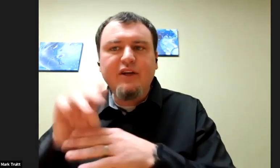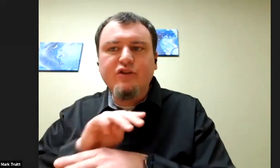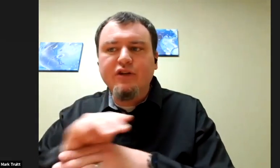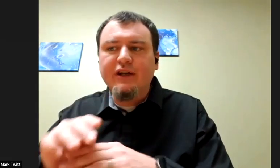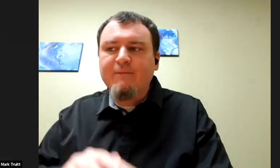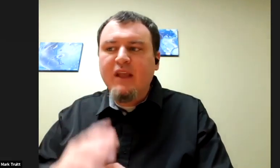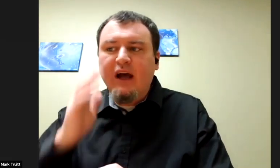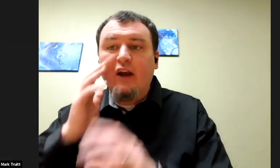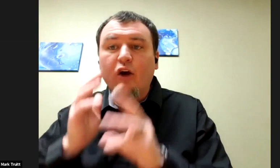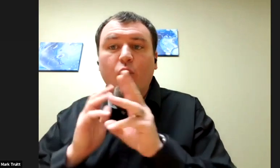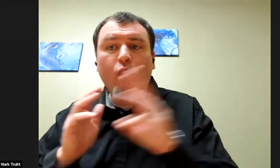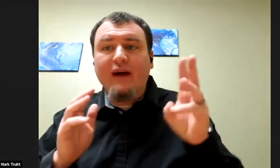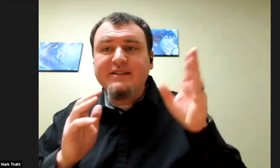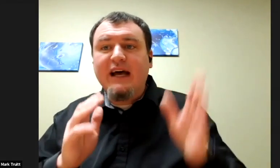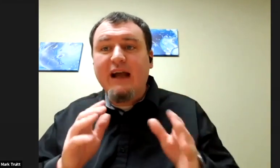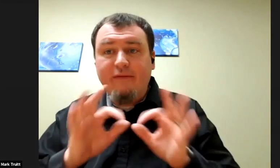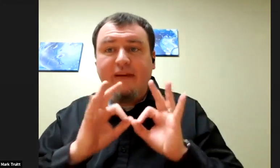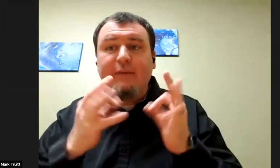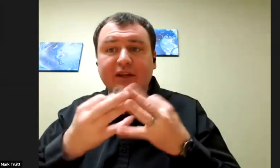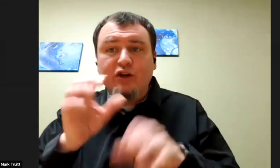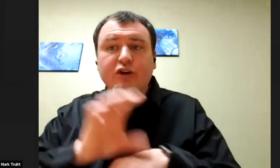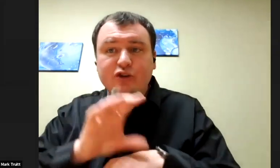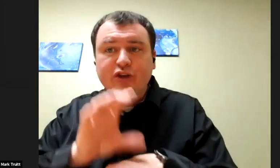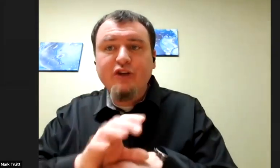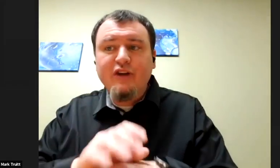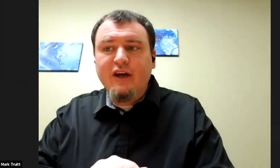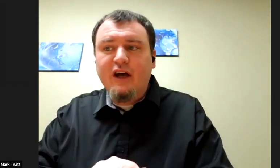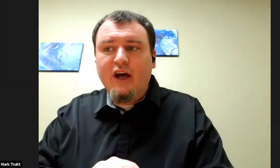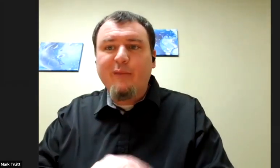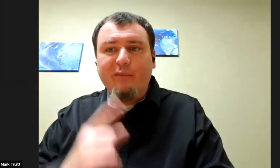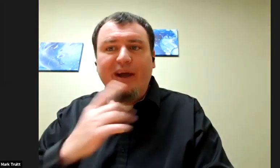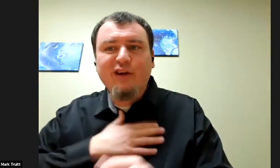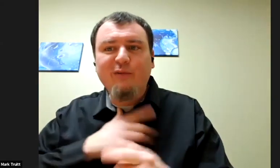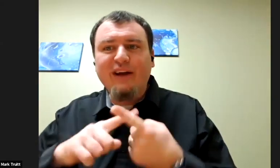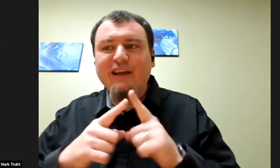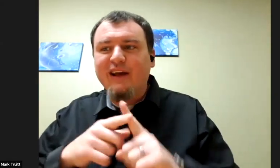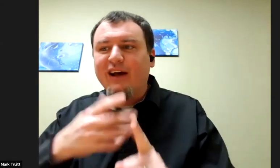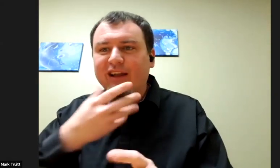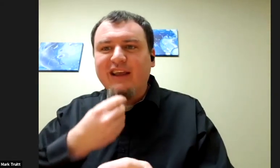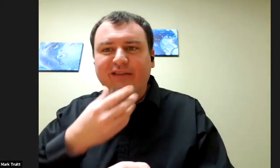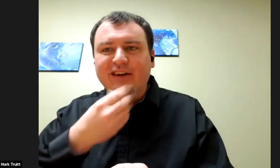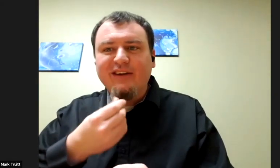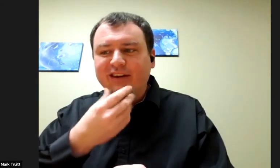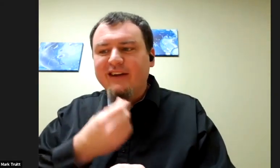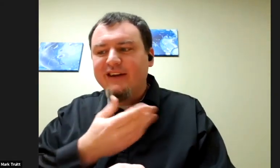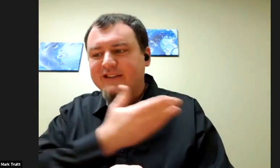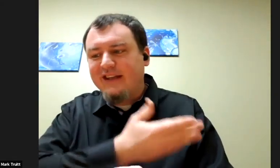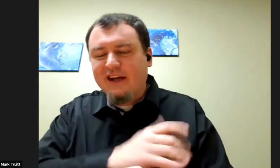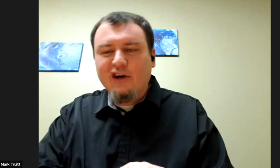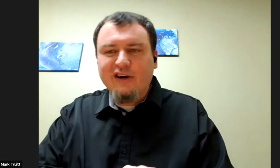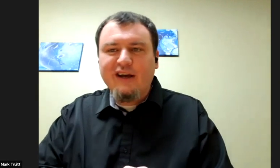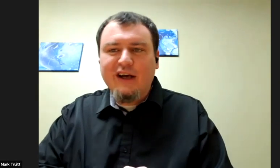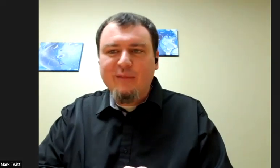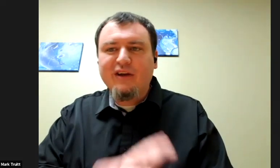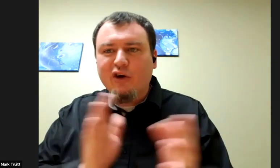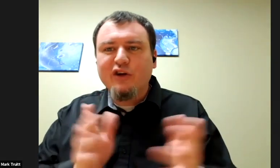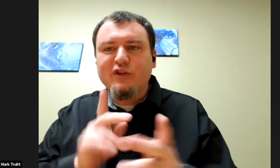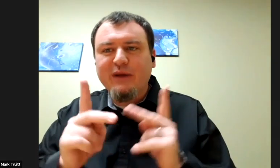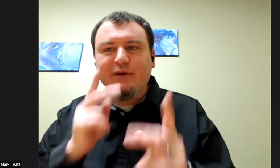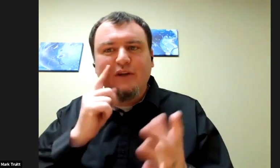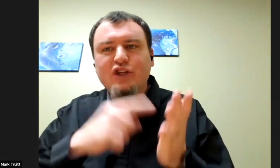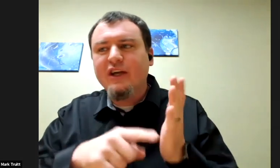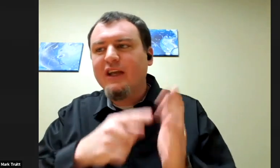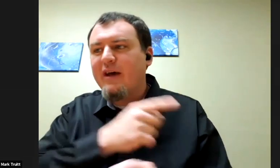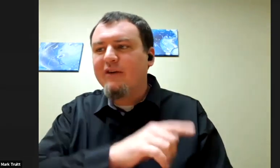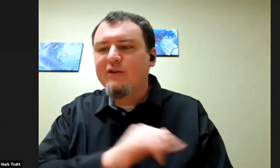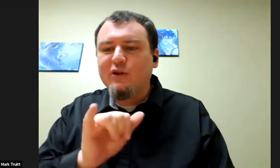deaf ministry. I know West Side Family Church. My good buddy Kevin is there. Encourage